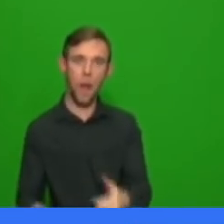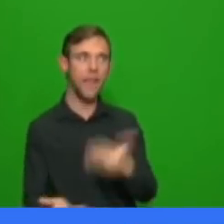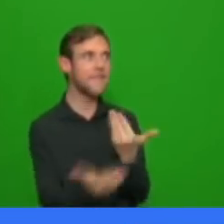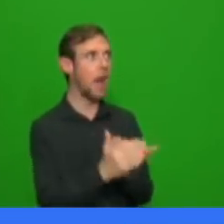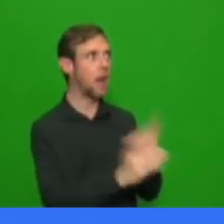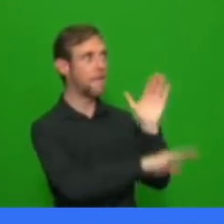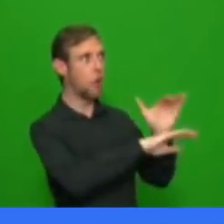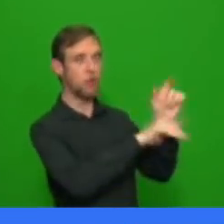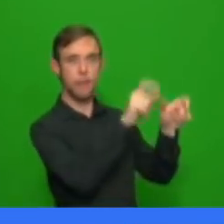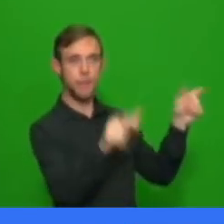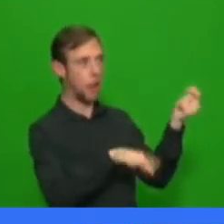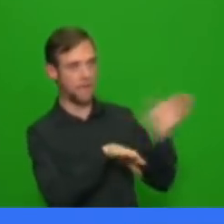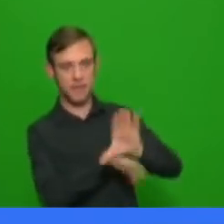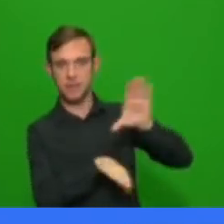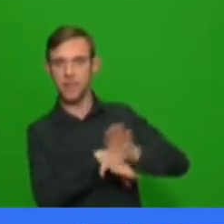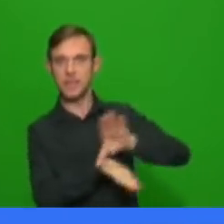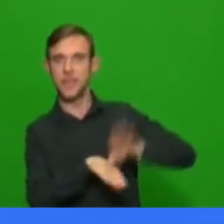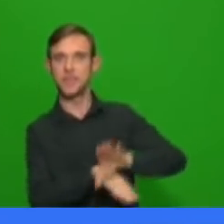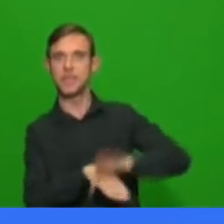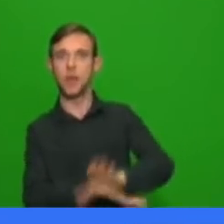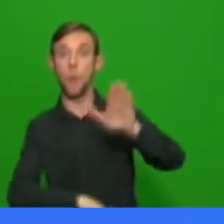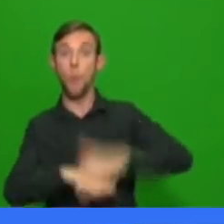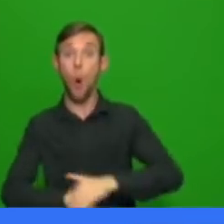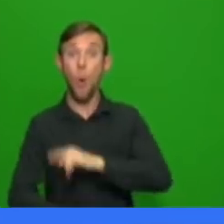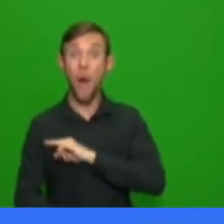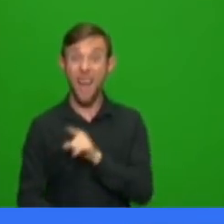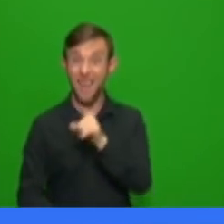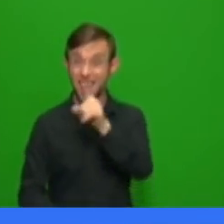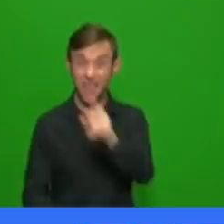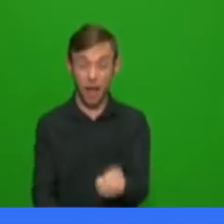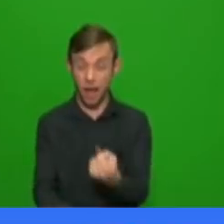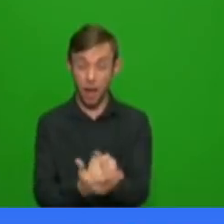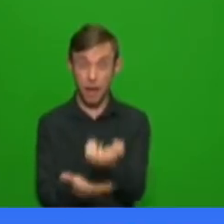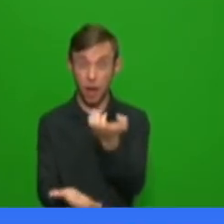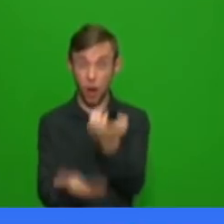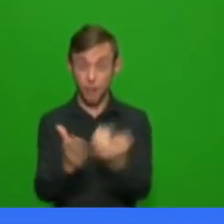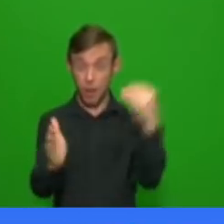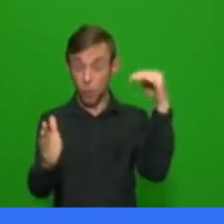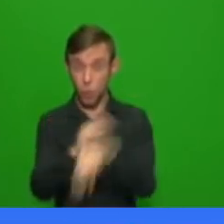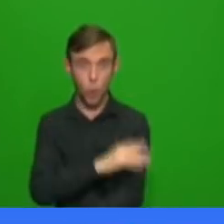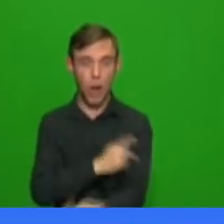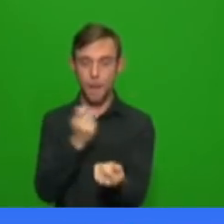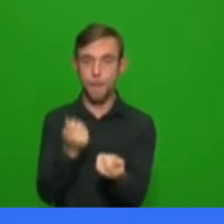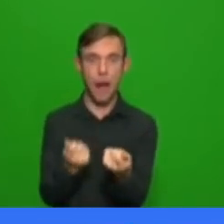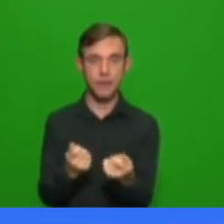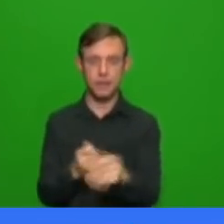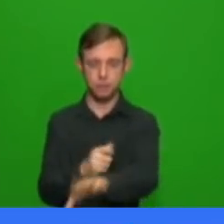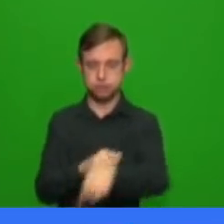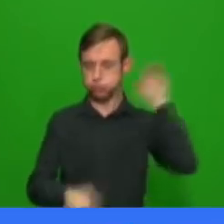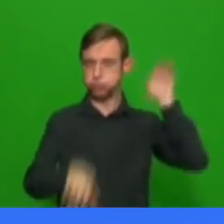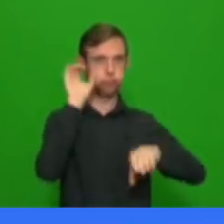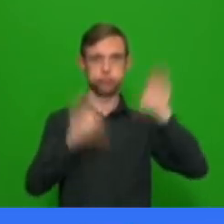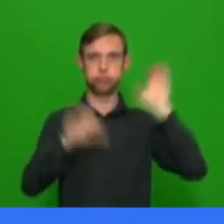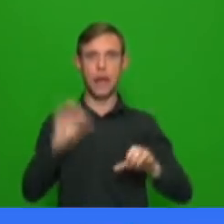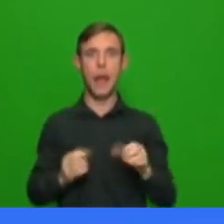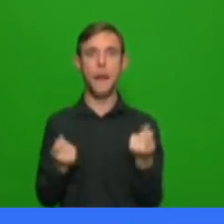that they are not exposed to the swings in the exchange rate. So that is